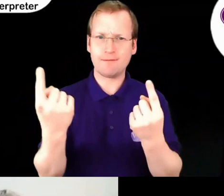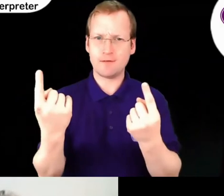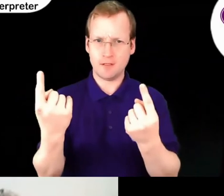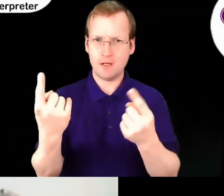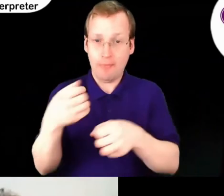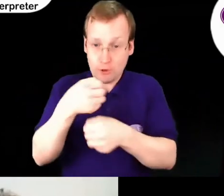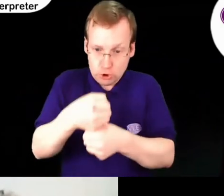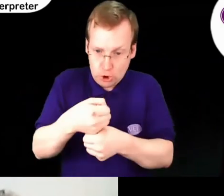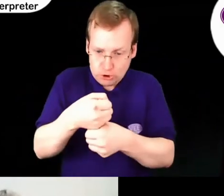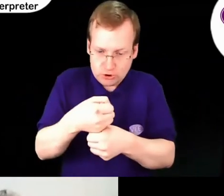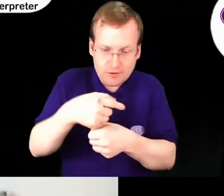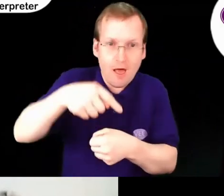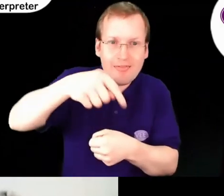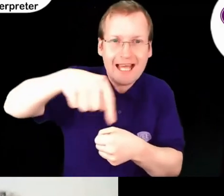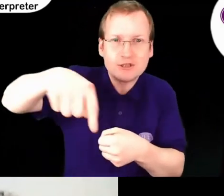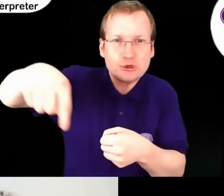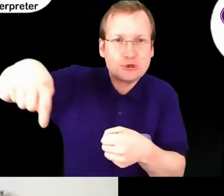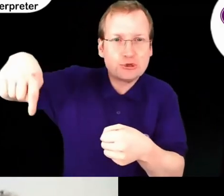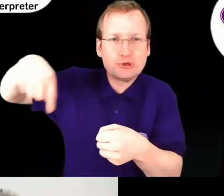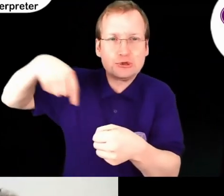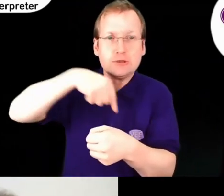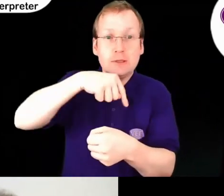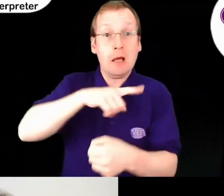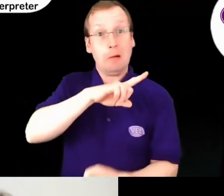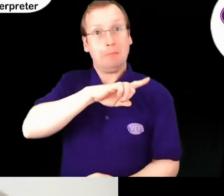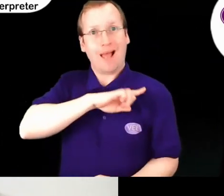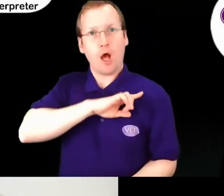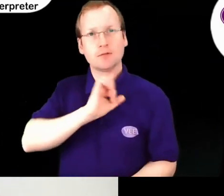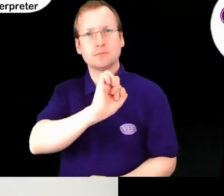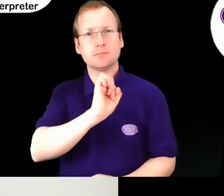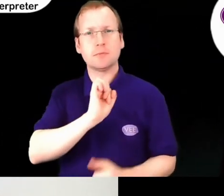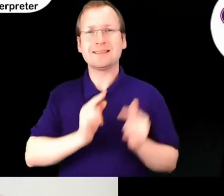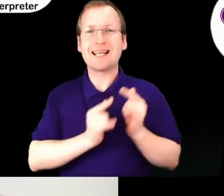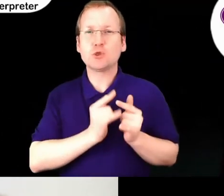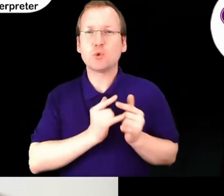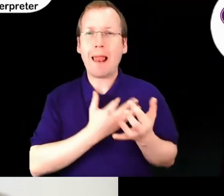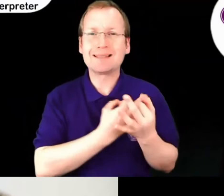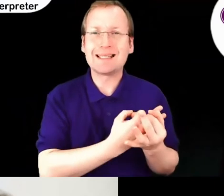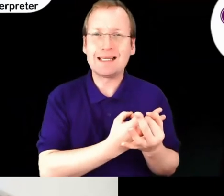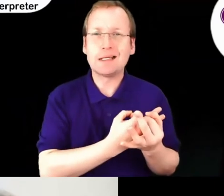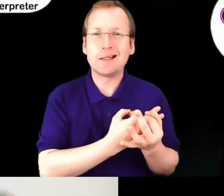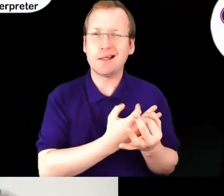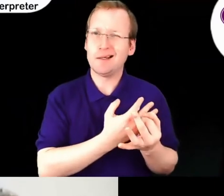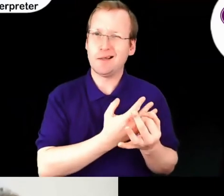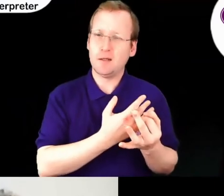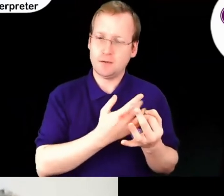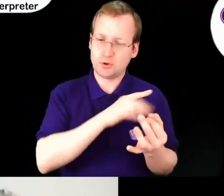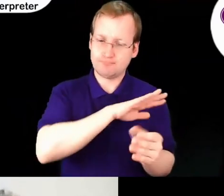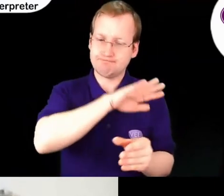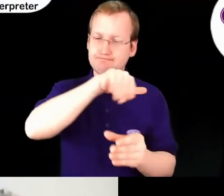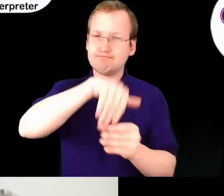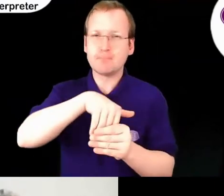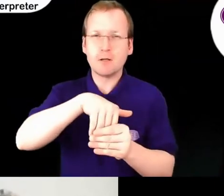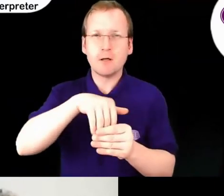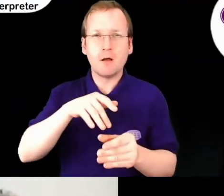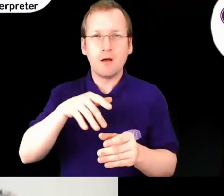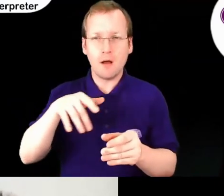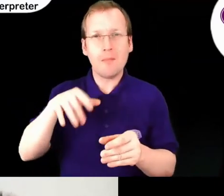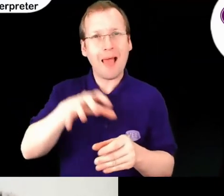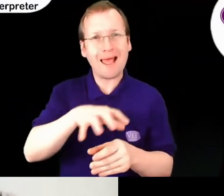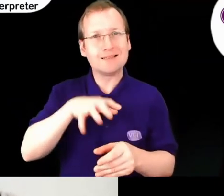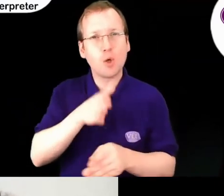church, particularly because of their sexuality, should find a place of confidence and of welcome